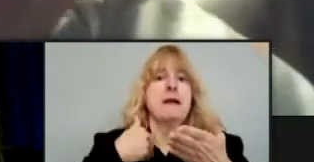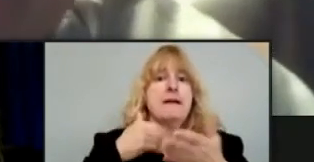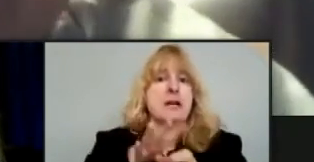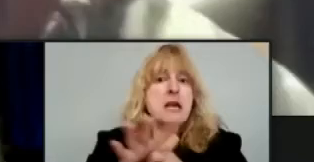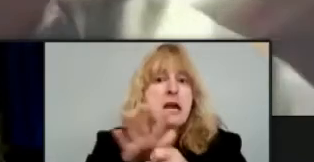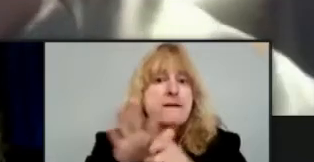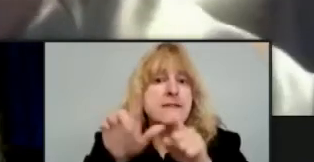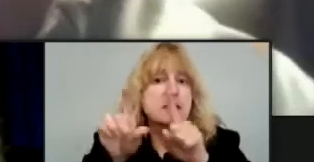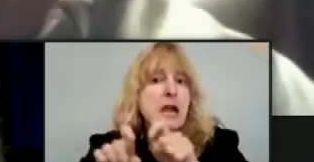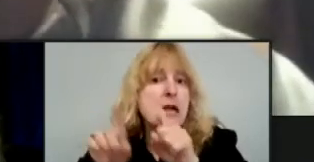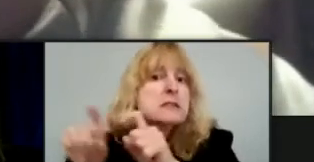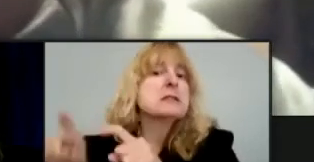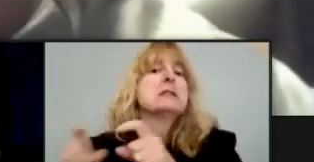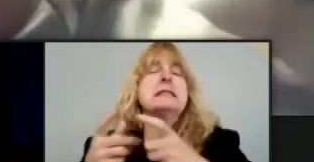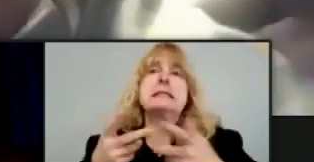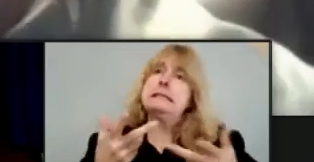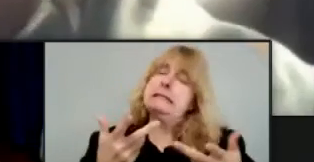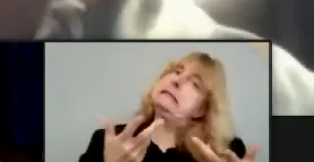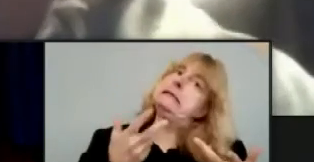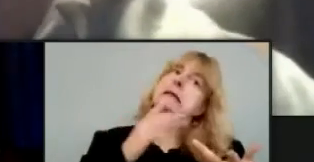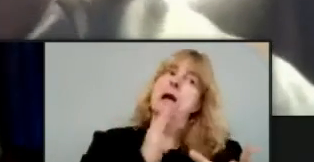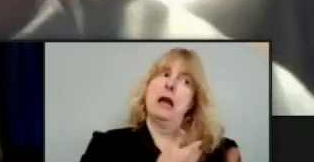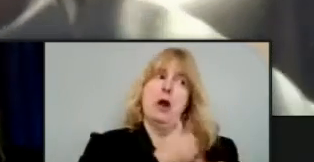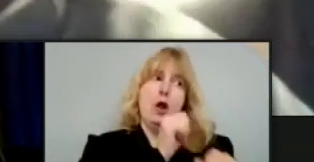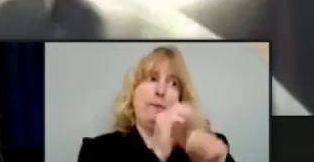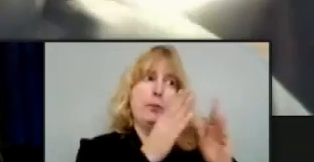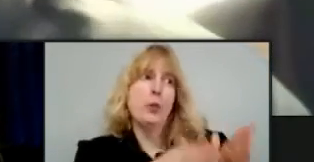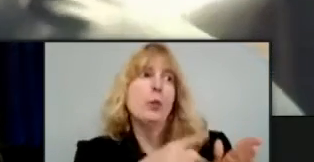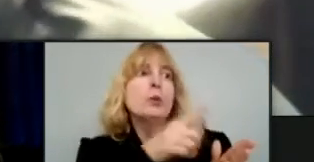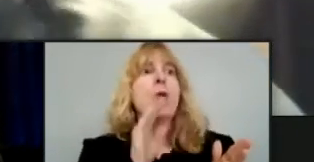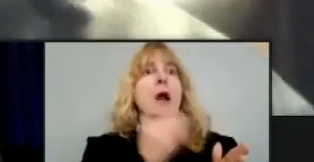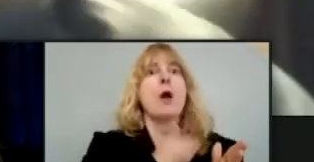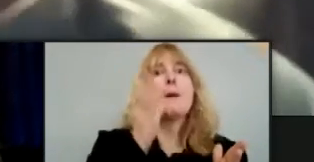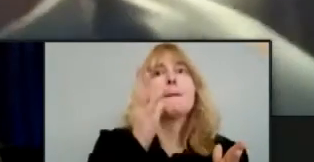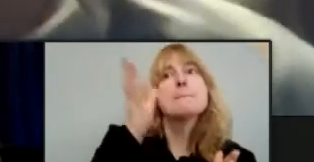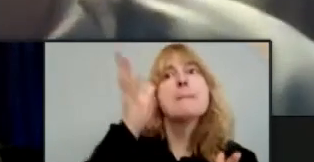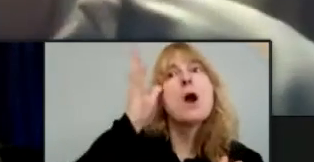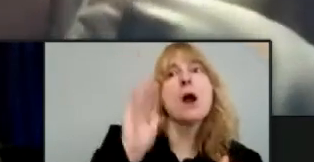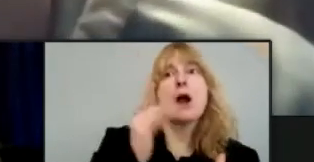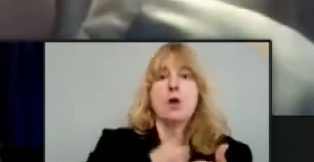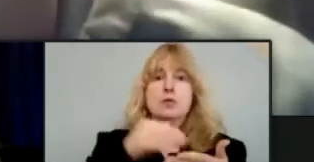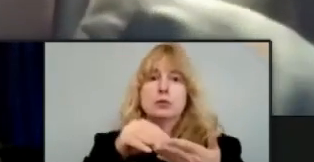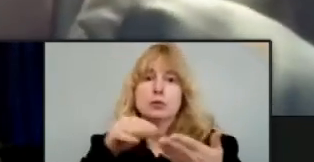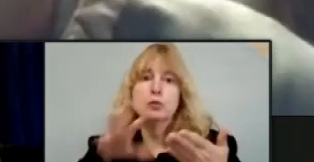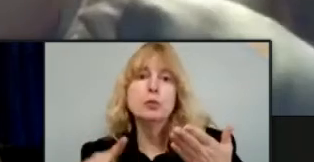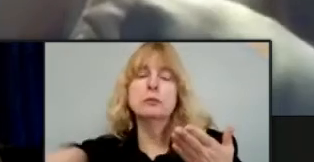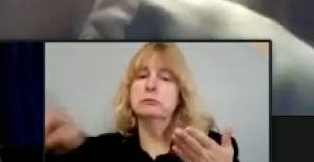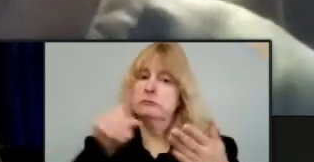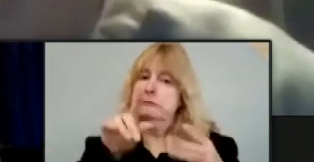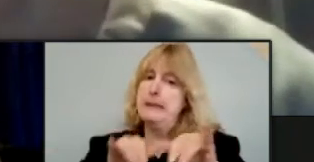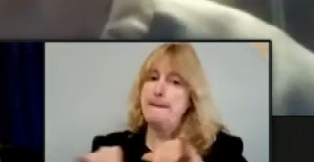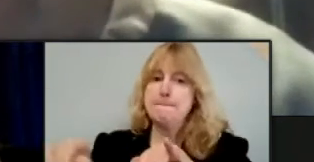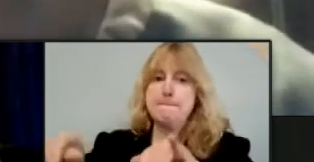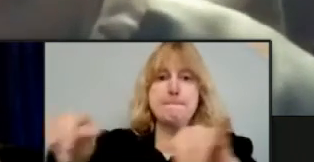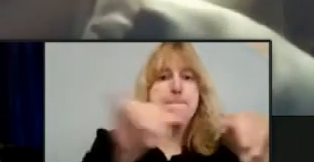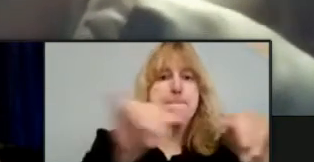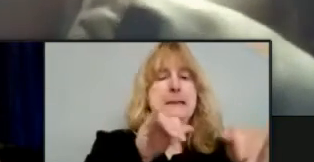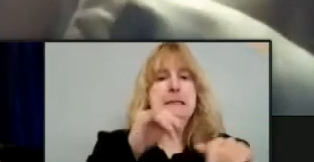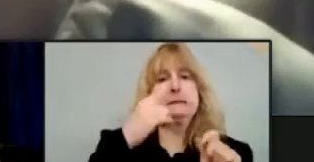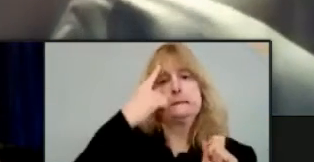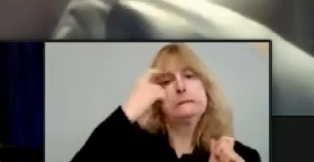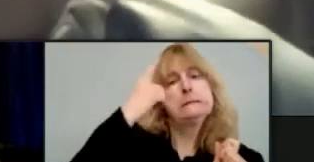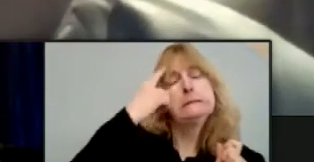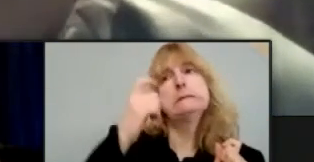employees are saying. I know our parents are saying that. I know our students are saying that. So I feel I have an obligation as the superintendent of